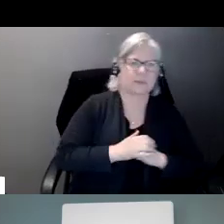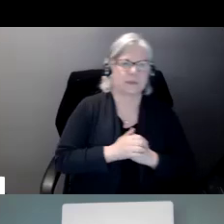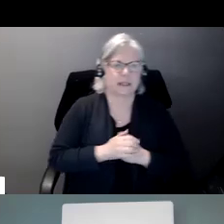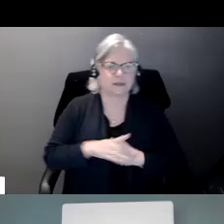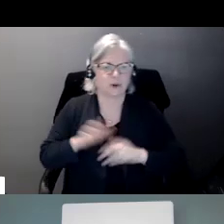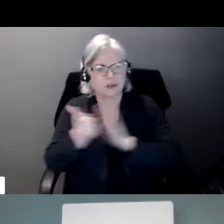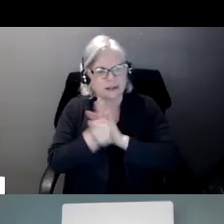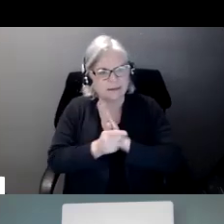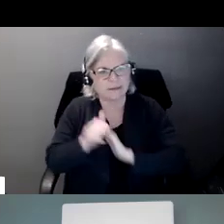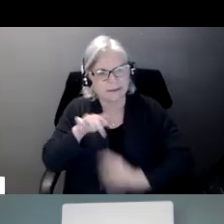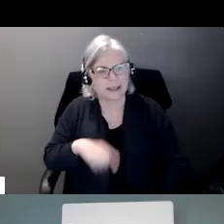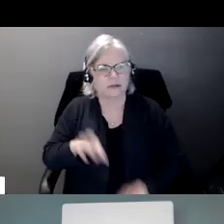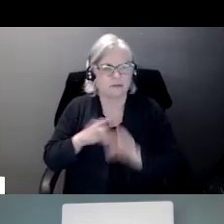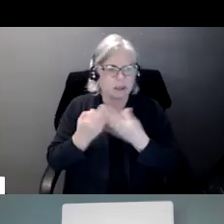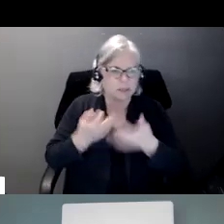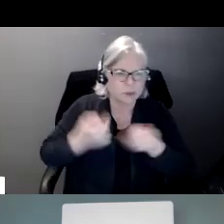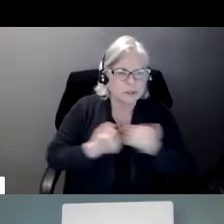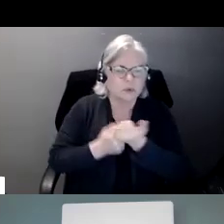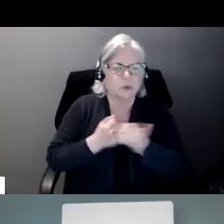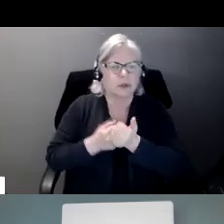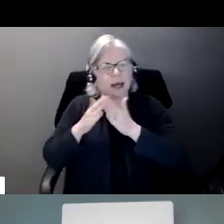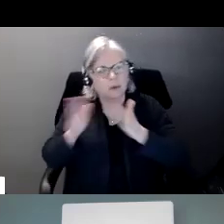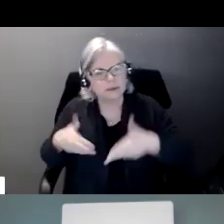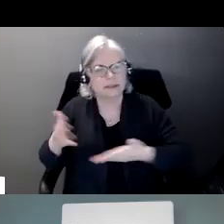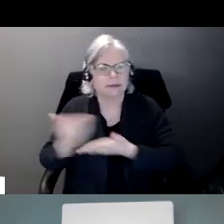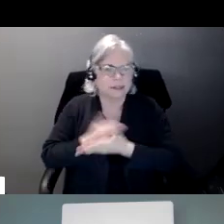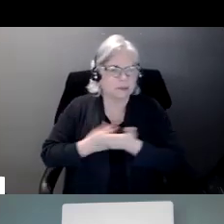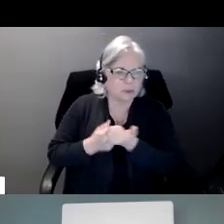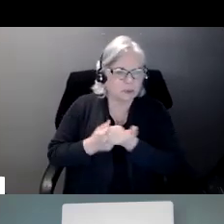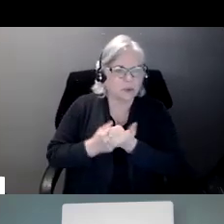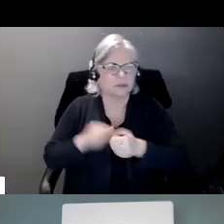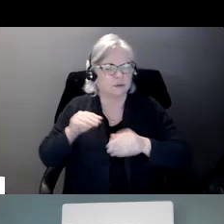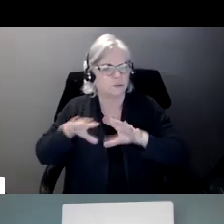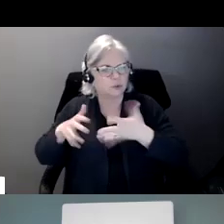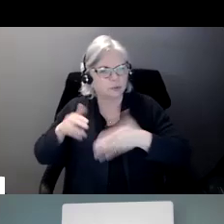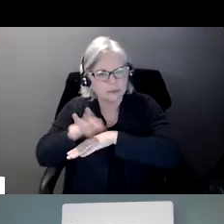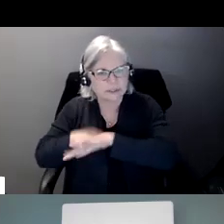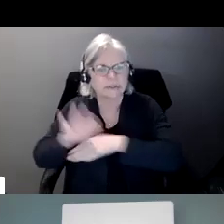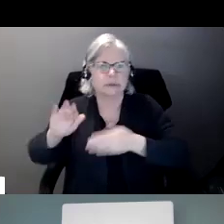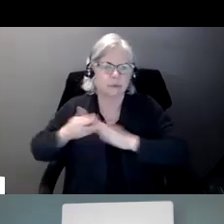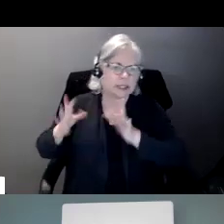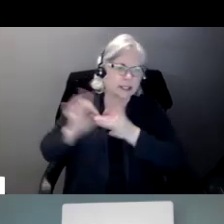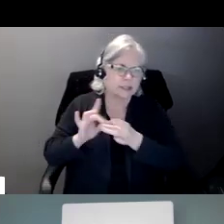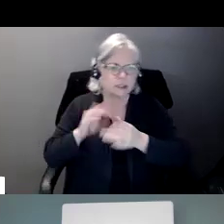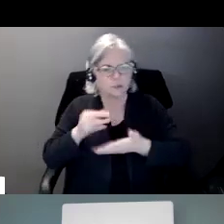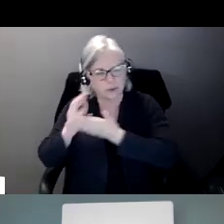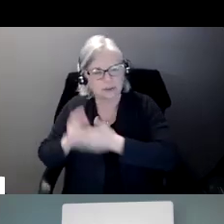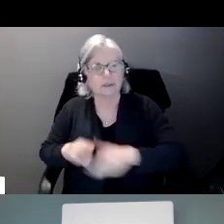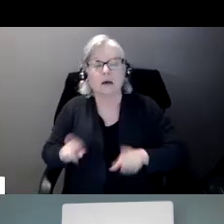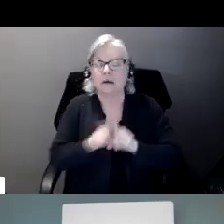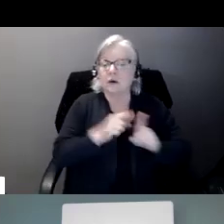supports, group counseling, community connections and resources. And as an organization, we're very committed to community